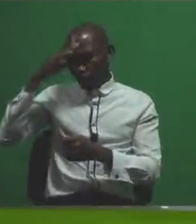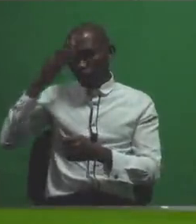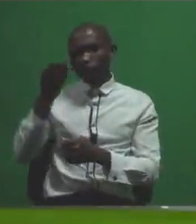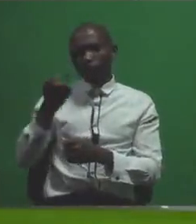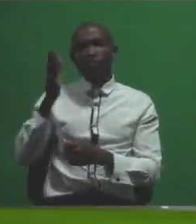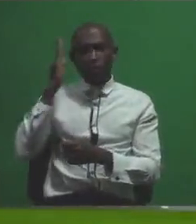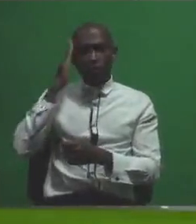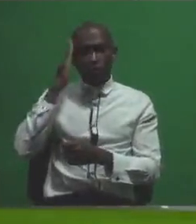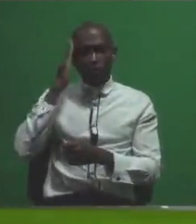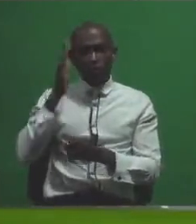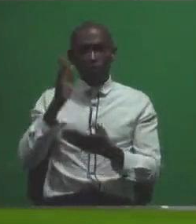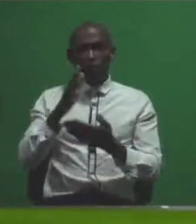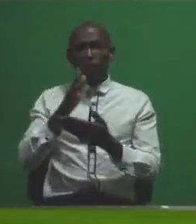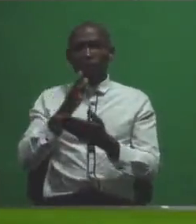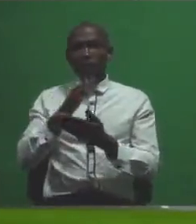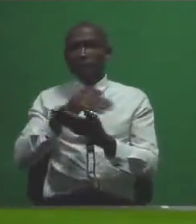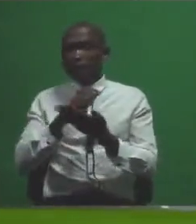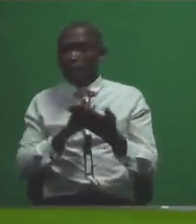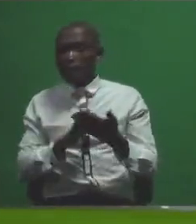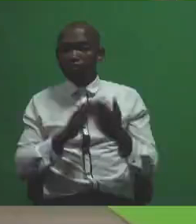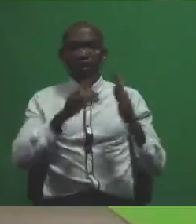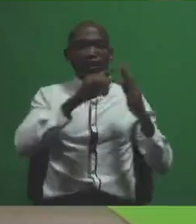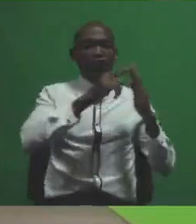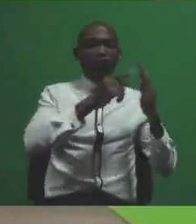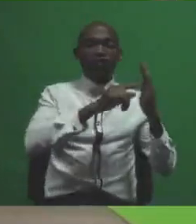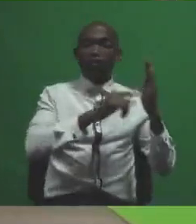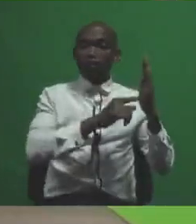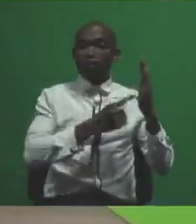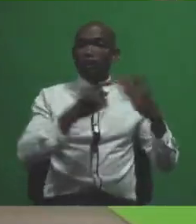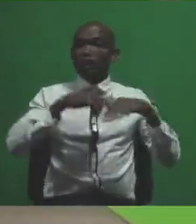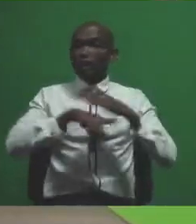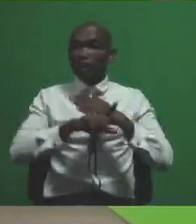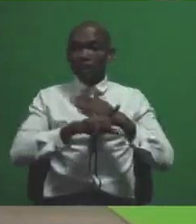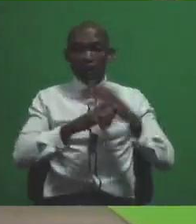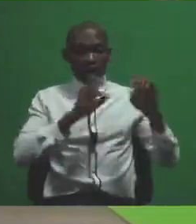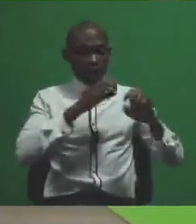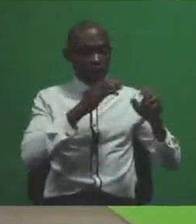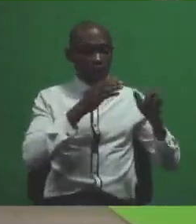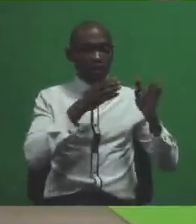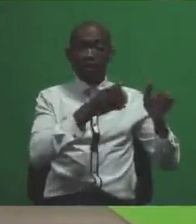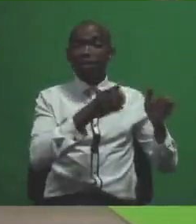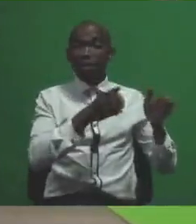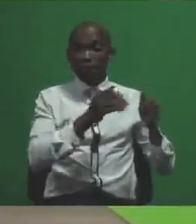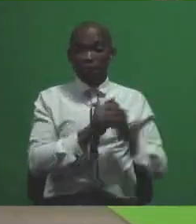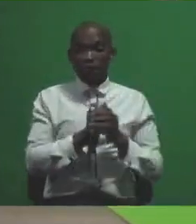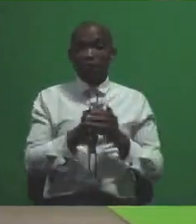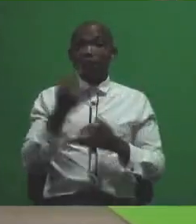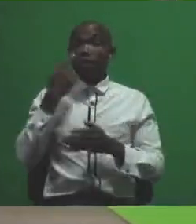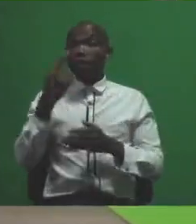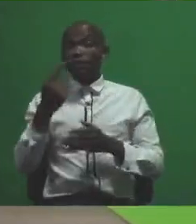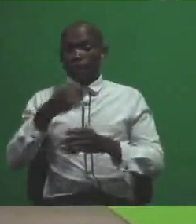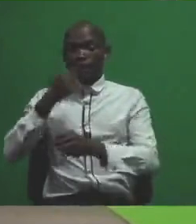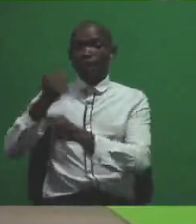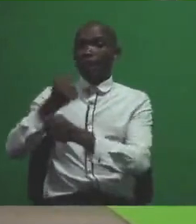that there are some and a lot of rules in laboratory. Now let's have that kind of